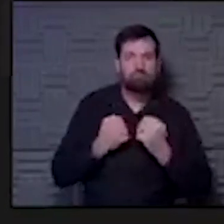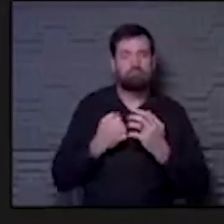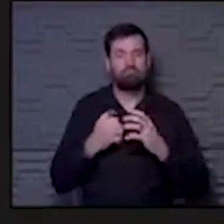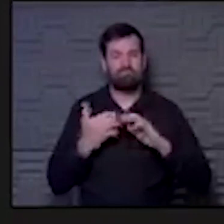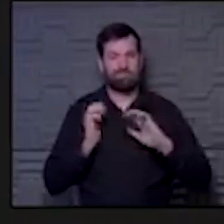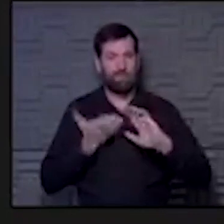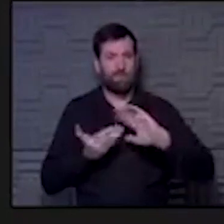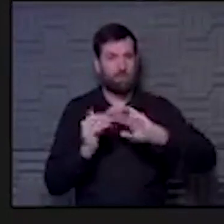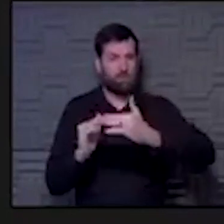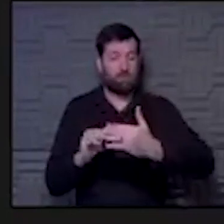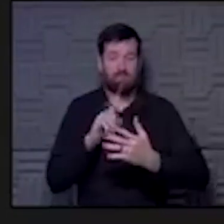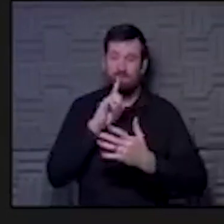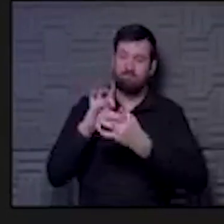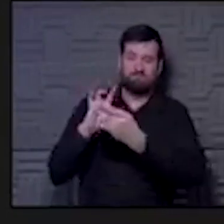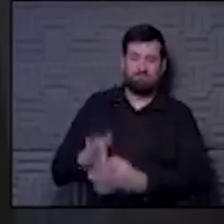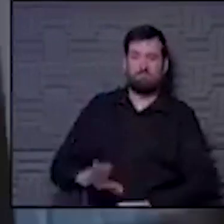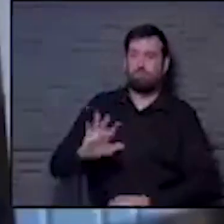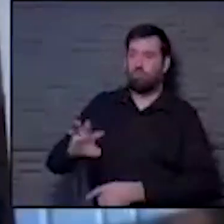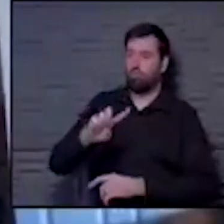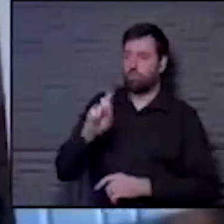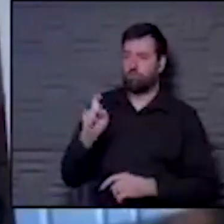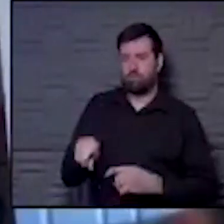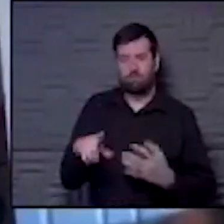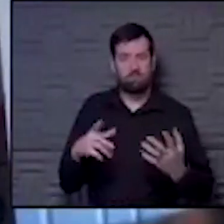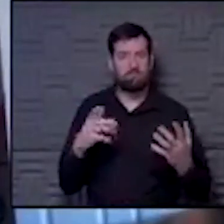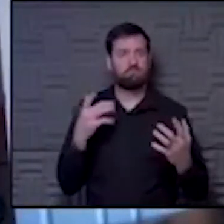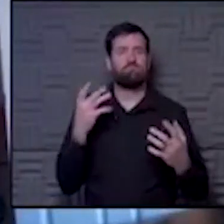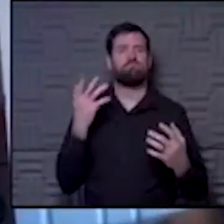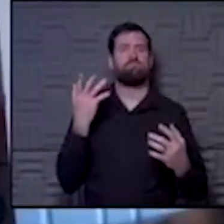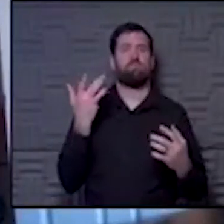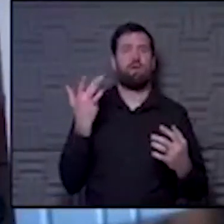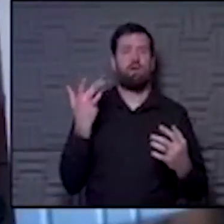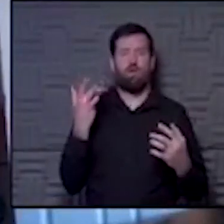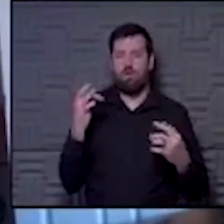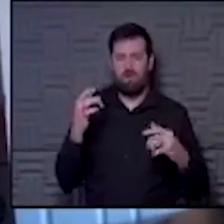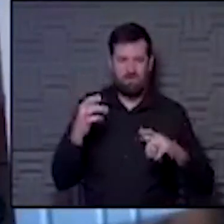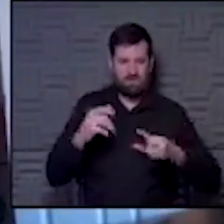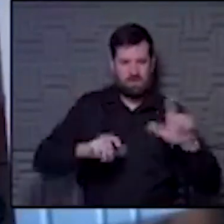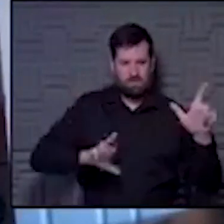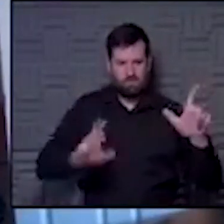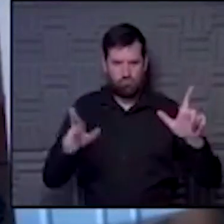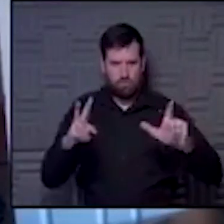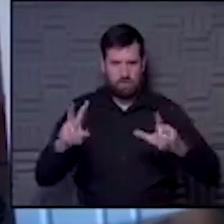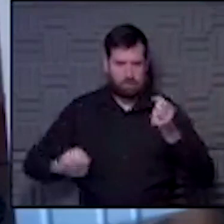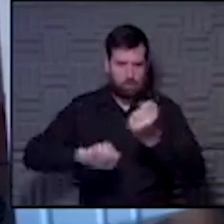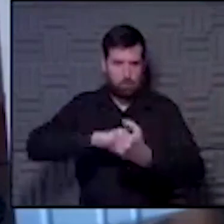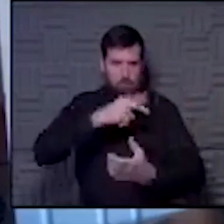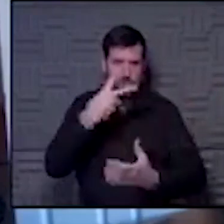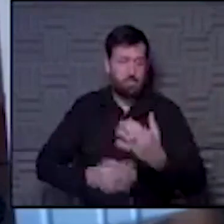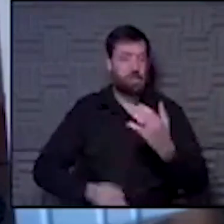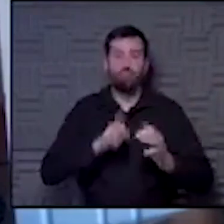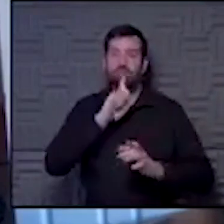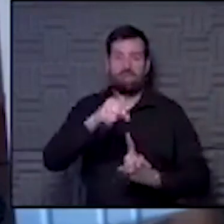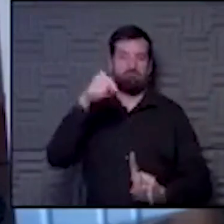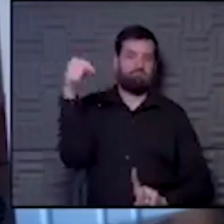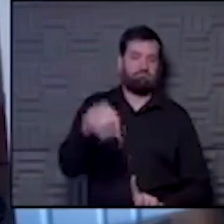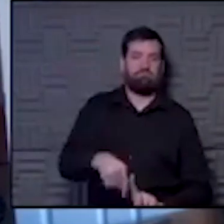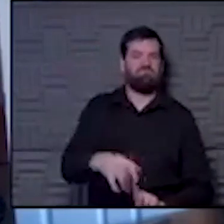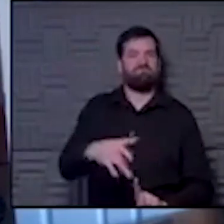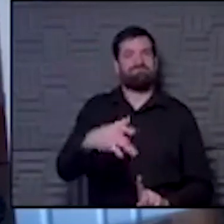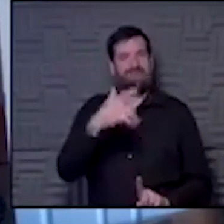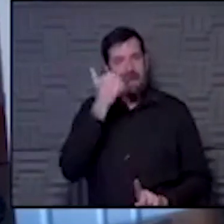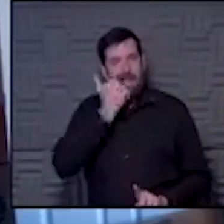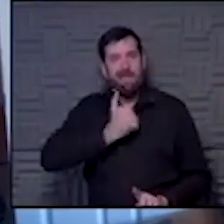it really connects to your question about why so much bipartisan support. It really connects with the heart of Kansas. Everyday